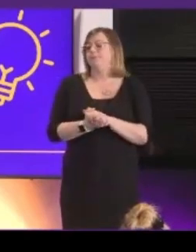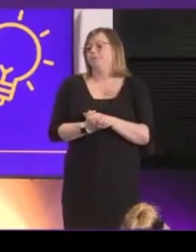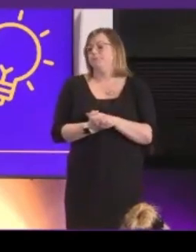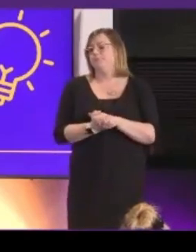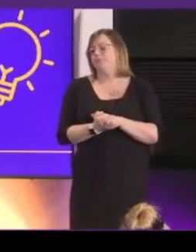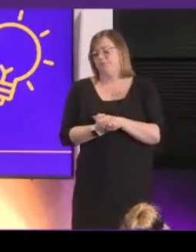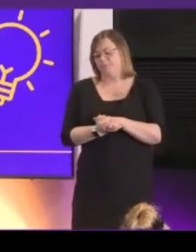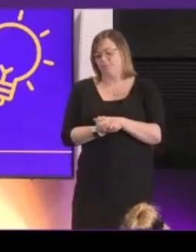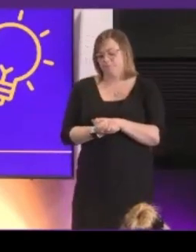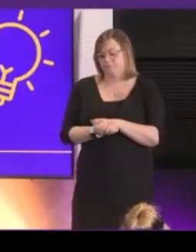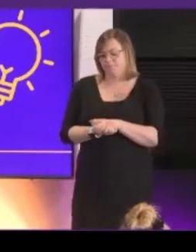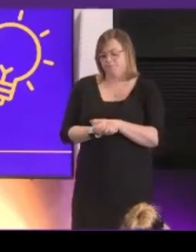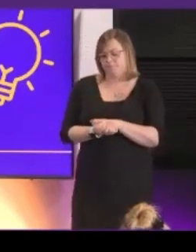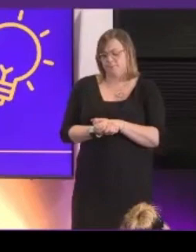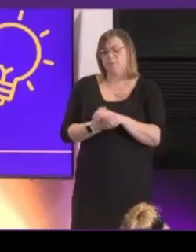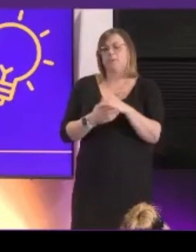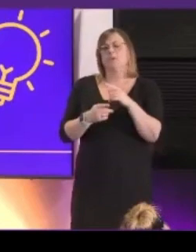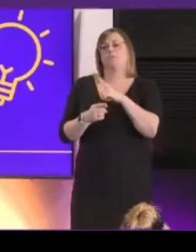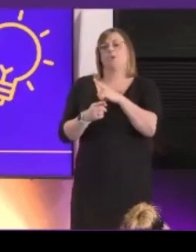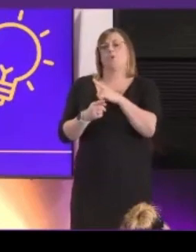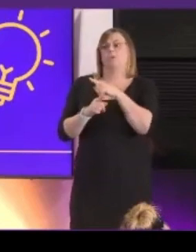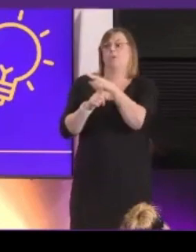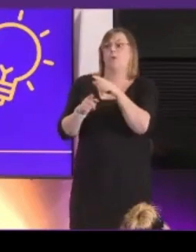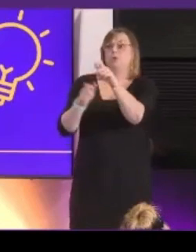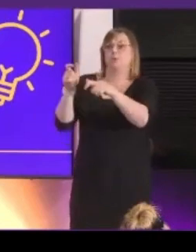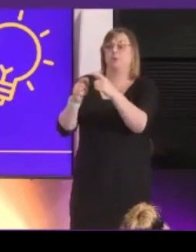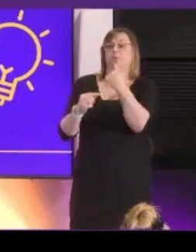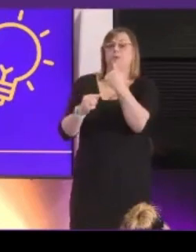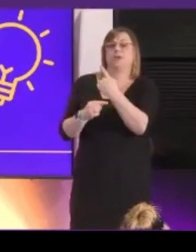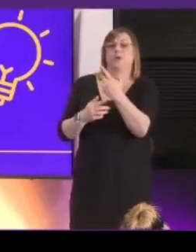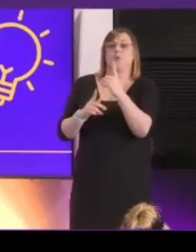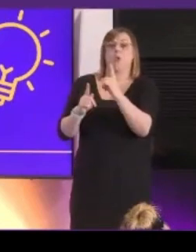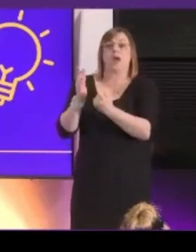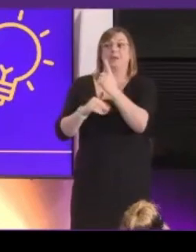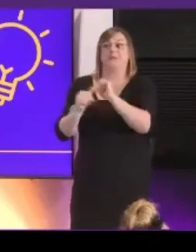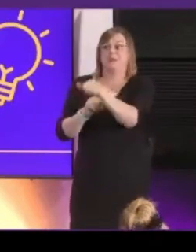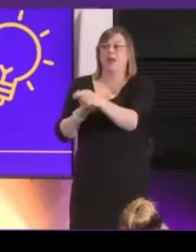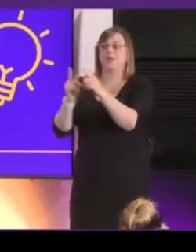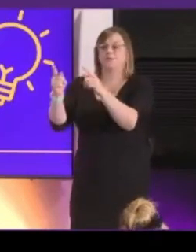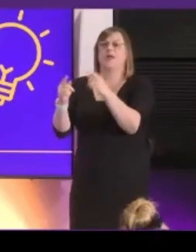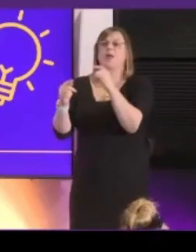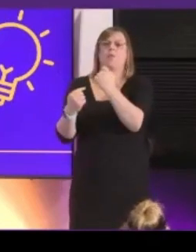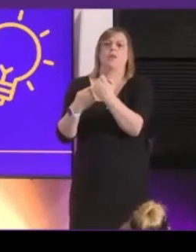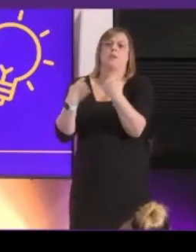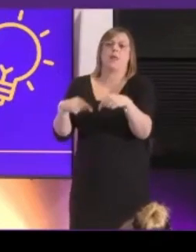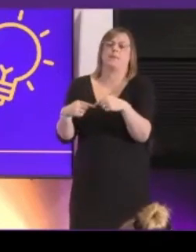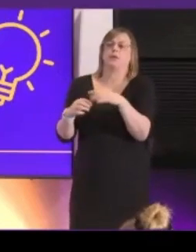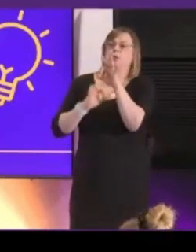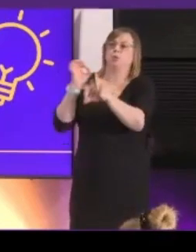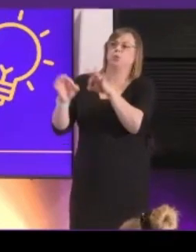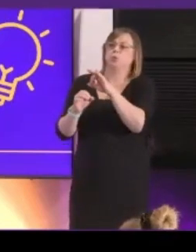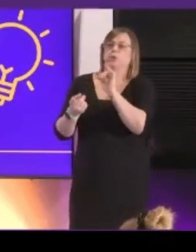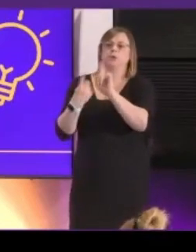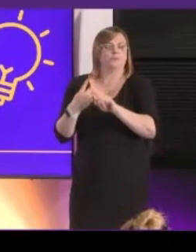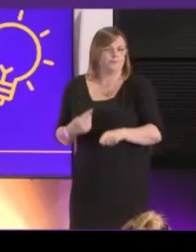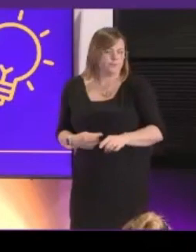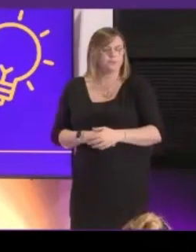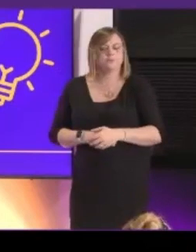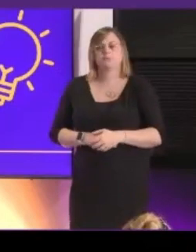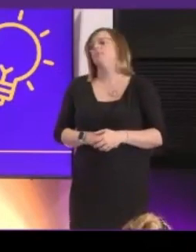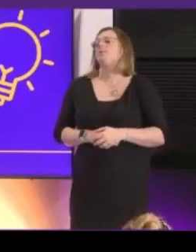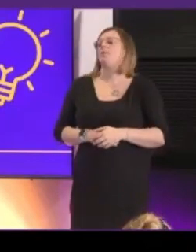more, I suppose, say in what happens next. So anyway, I could go on, but I won't. You've got better panel members. Okay, that's fantastic. And I